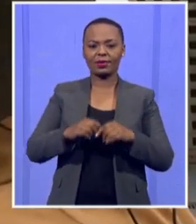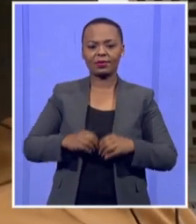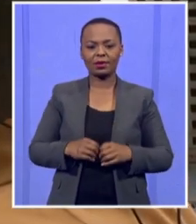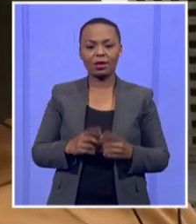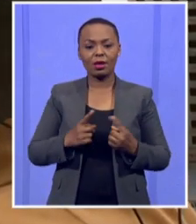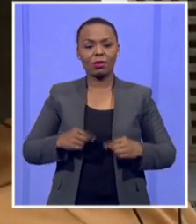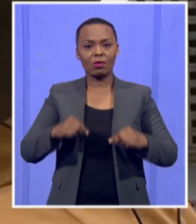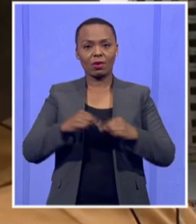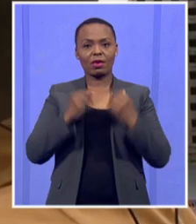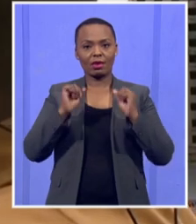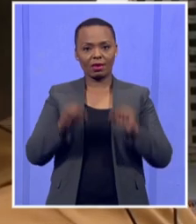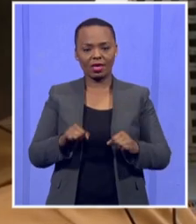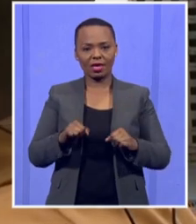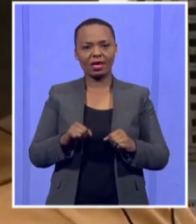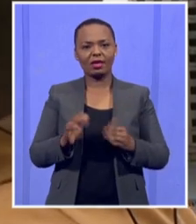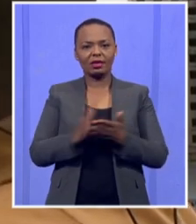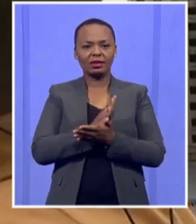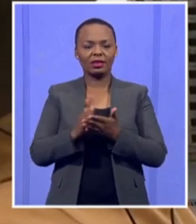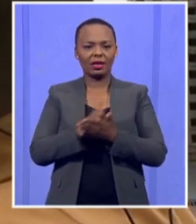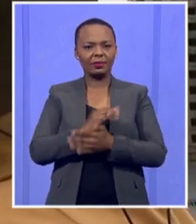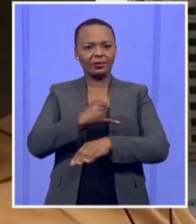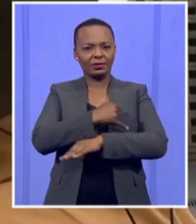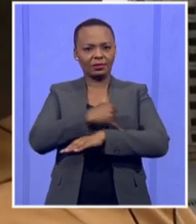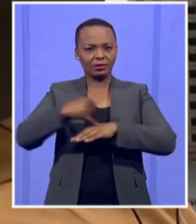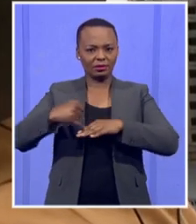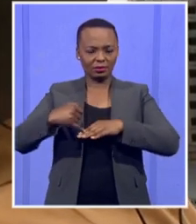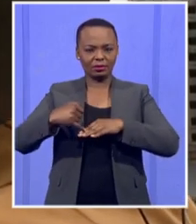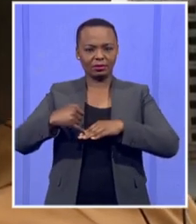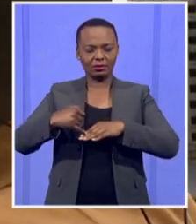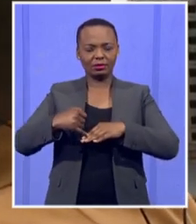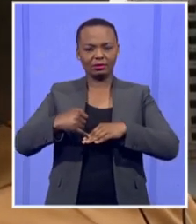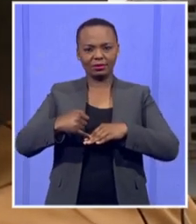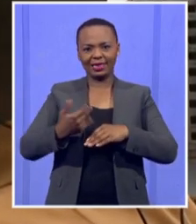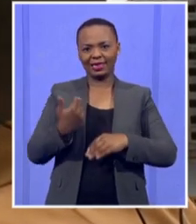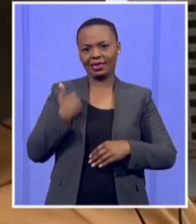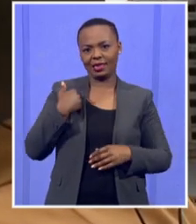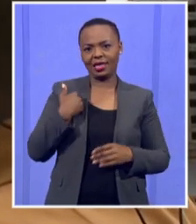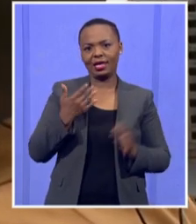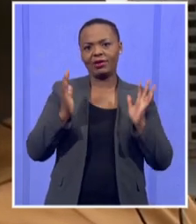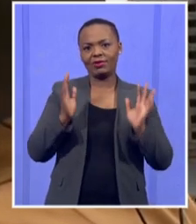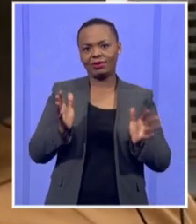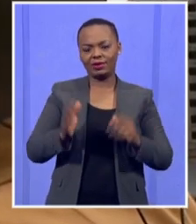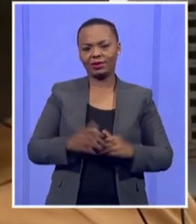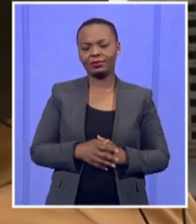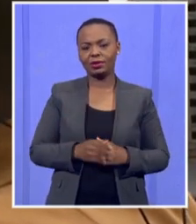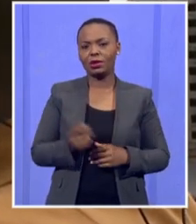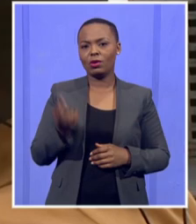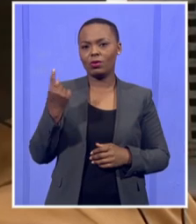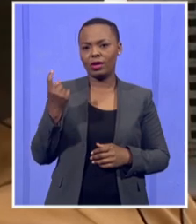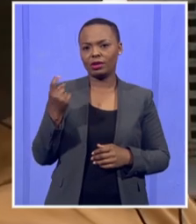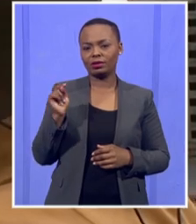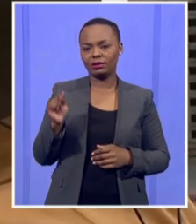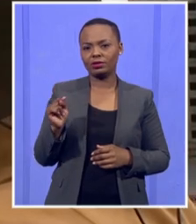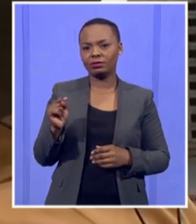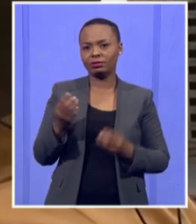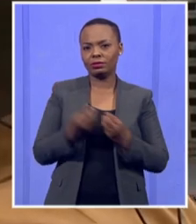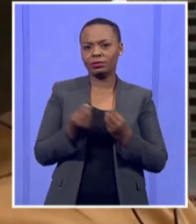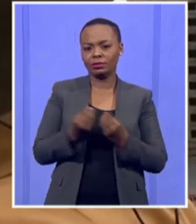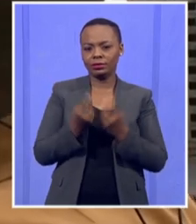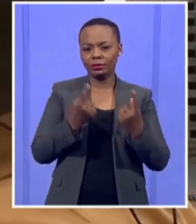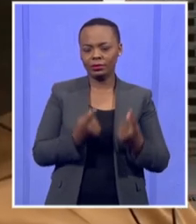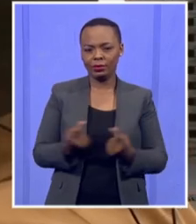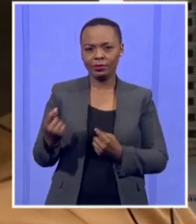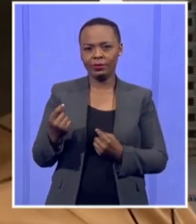had a few surgeries that we were conducting since yesterday. One of the operations we did is a